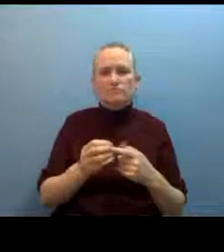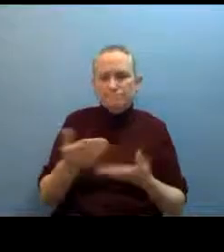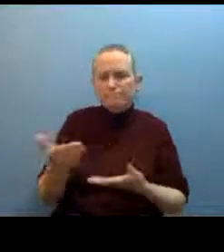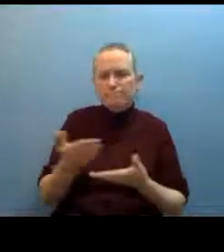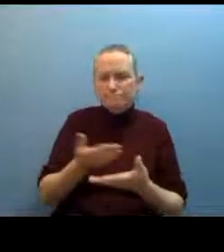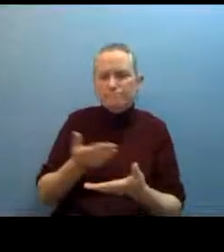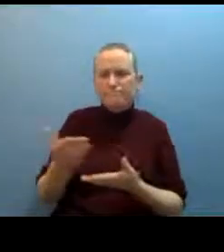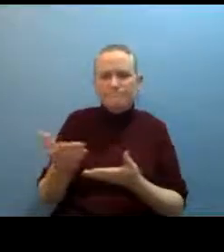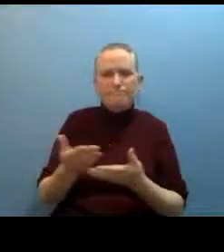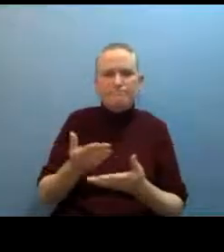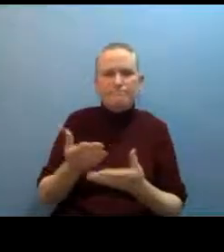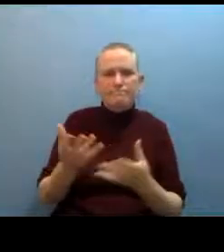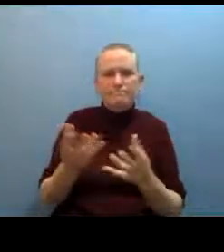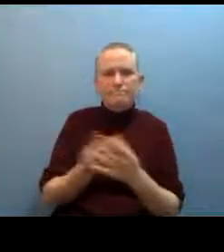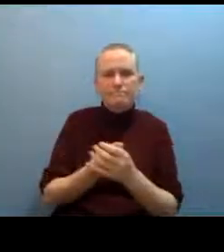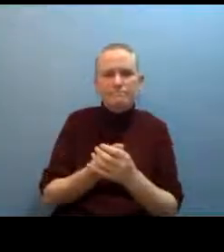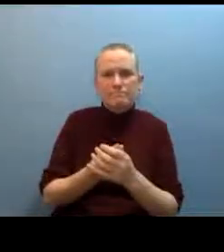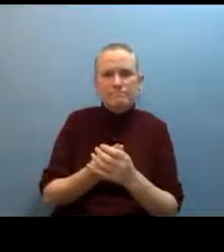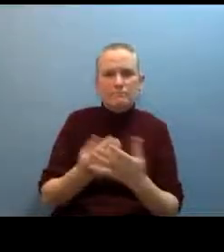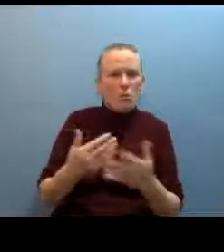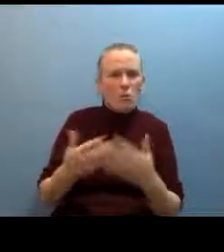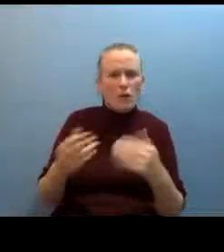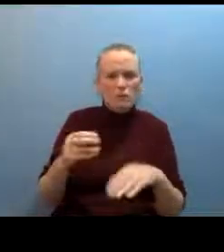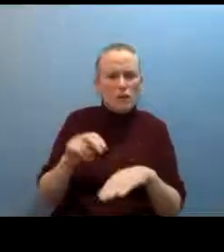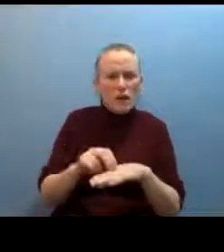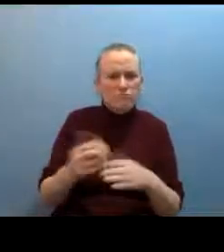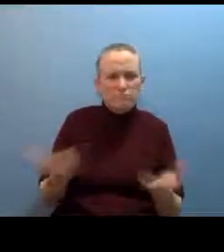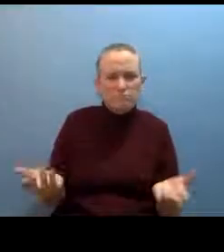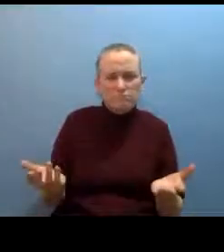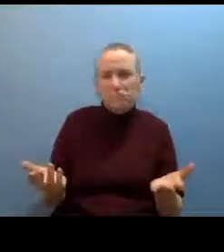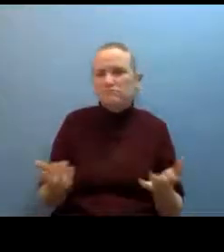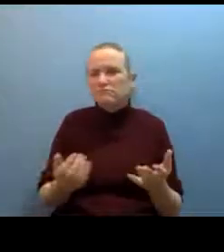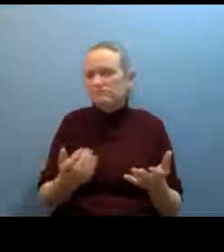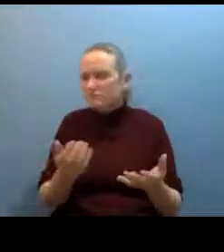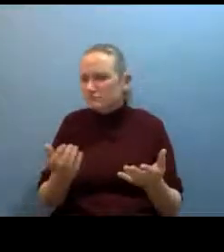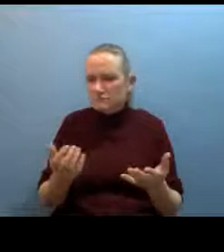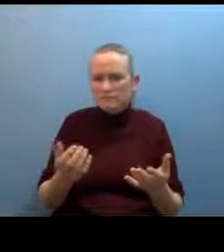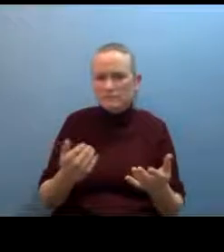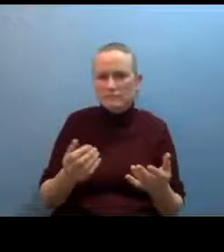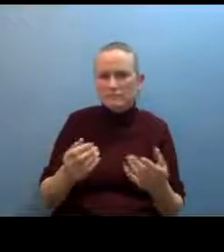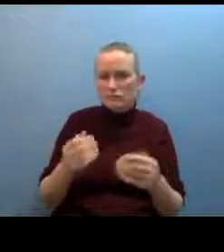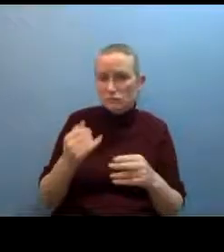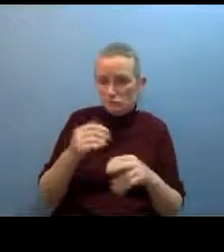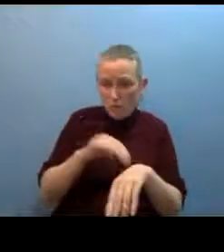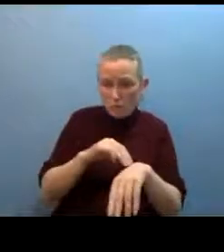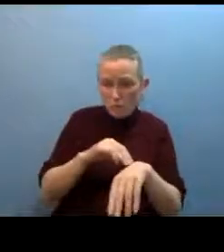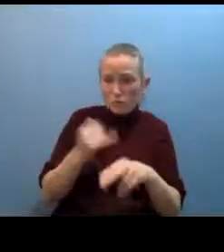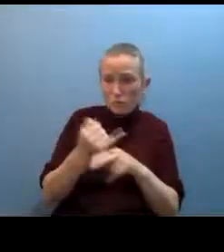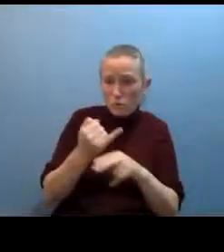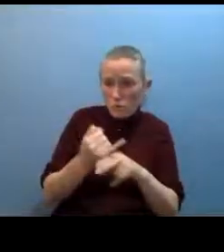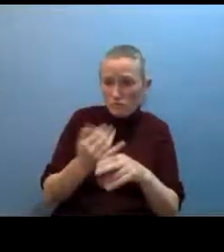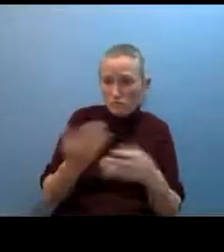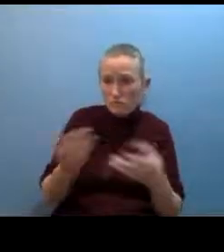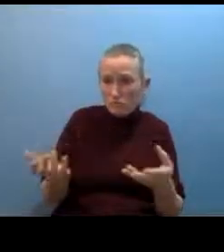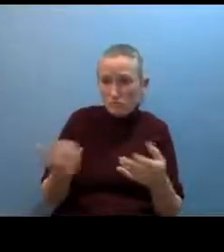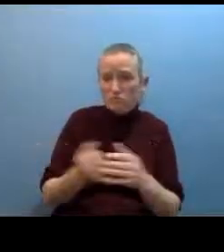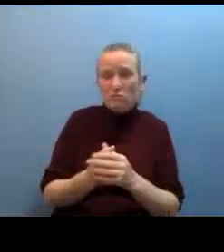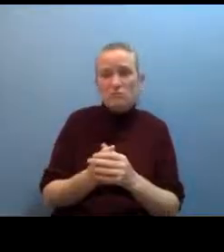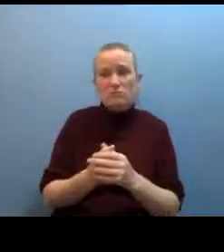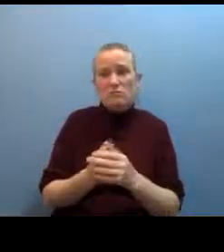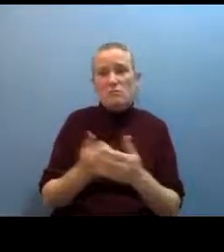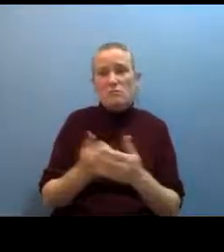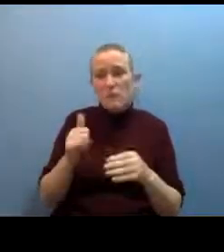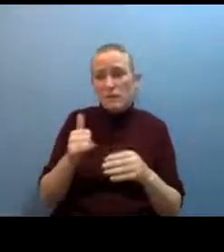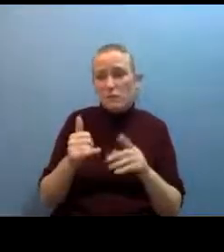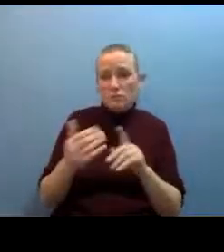and figure out, what's going on at the moment for you. Is this something that is school related specifically, or is it something that was maybe going on